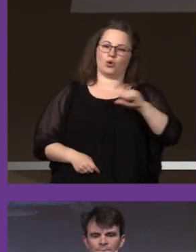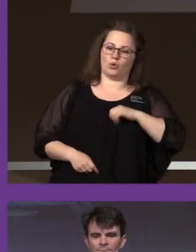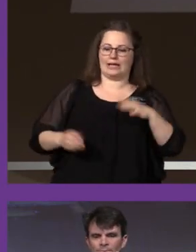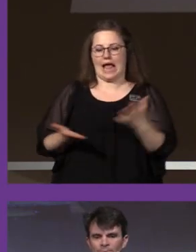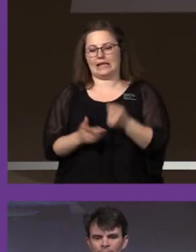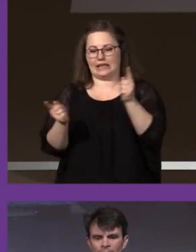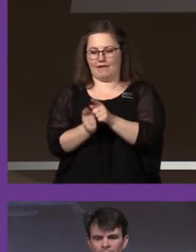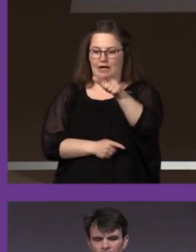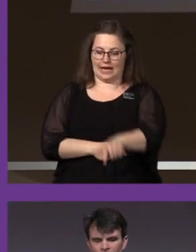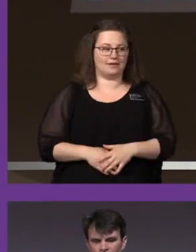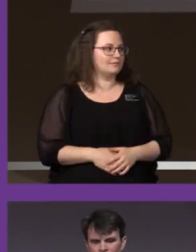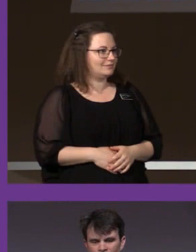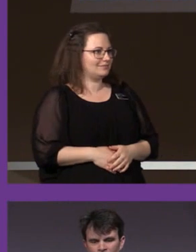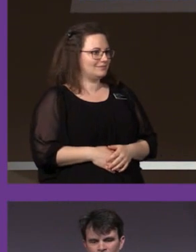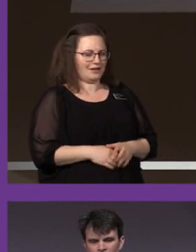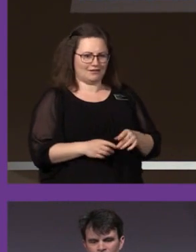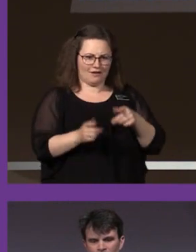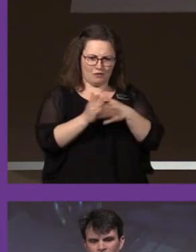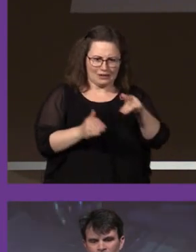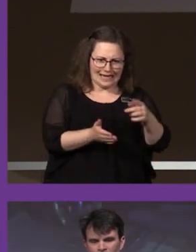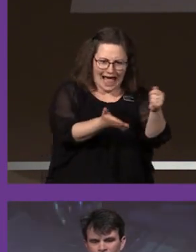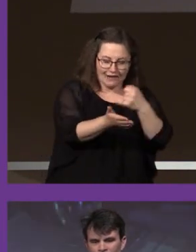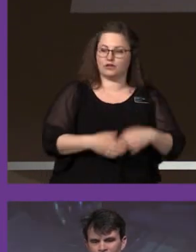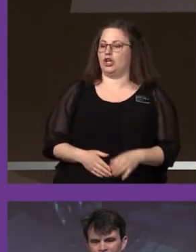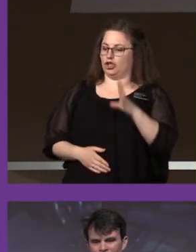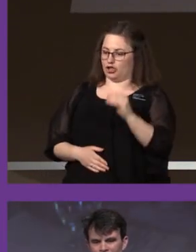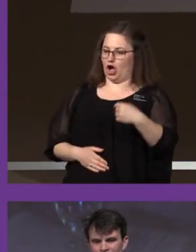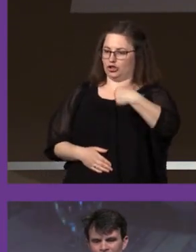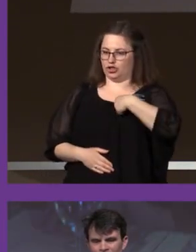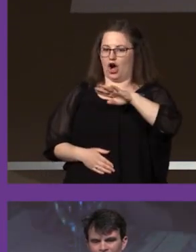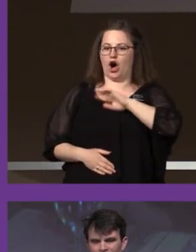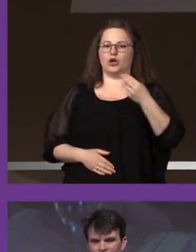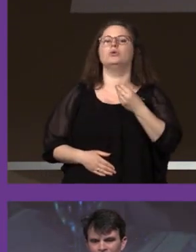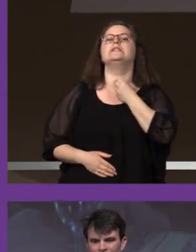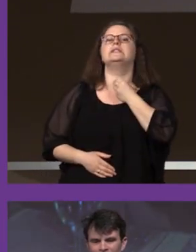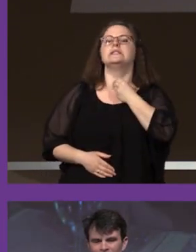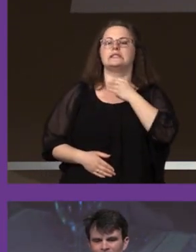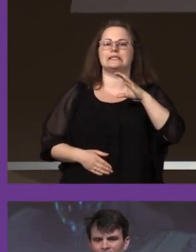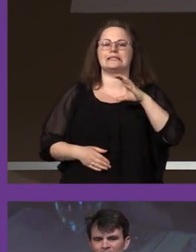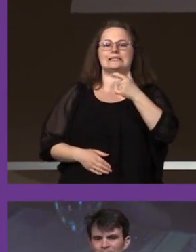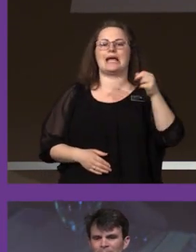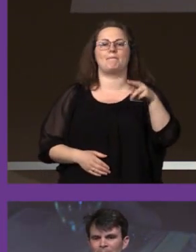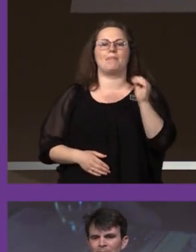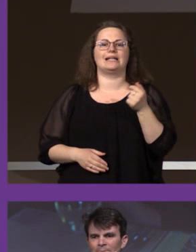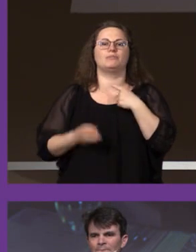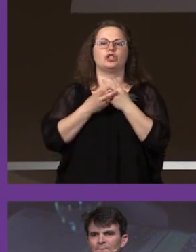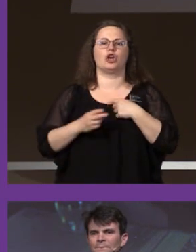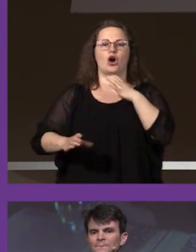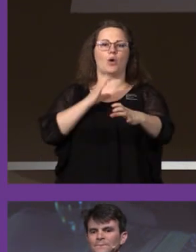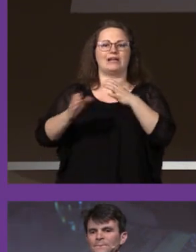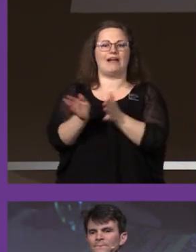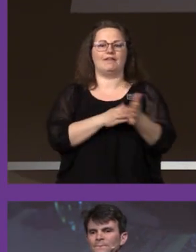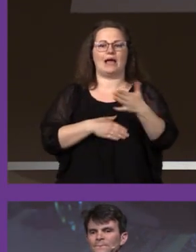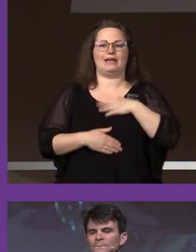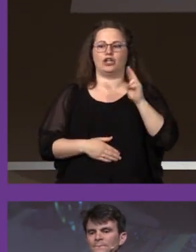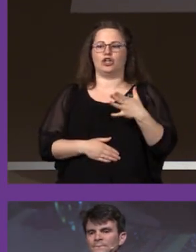you. It's good to meet you. That came out of your iPhone. Yeah, I have laryngitis. So I will be communicating through